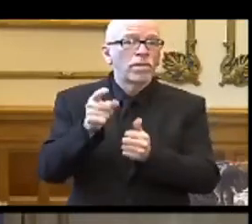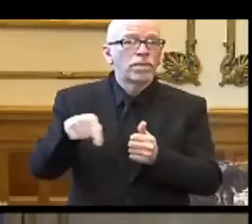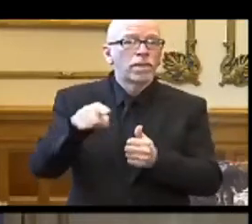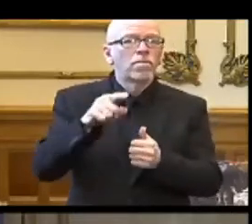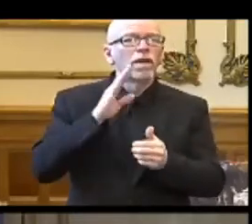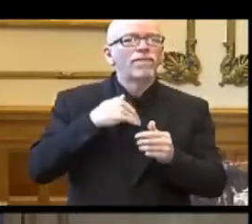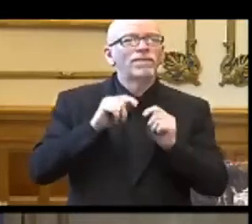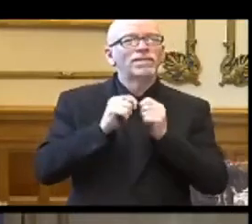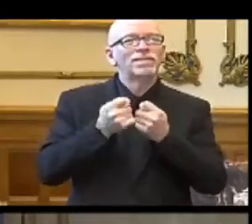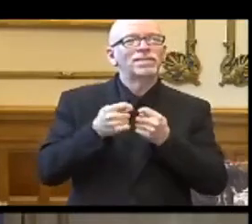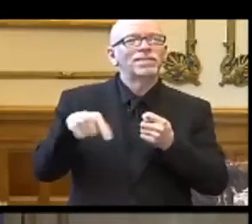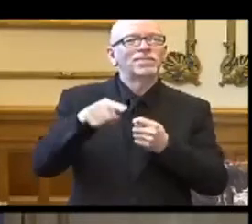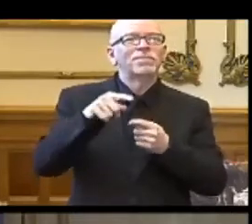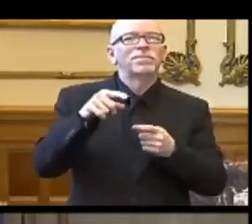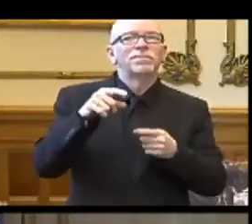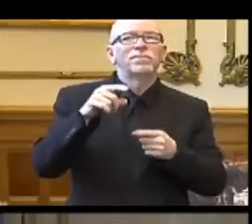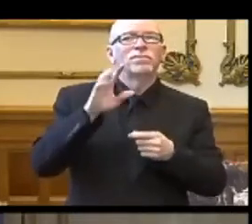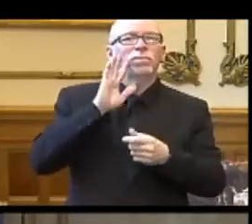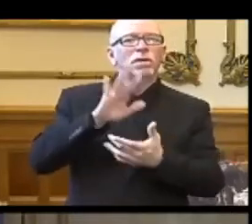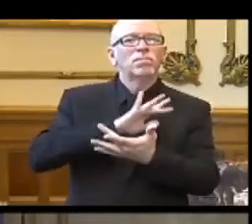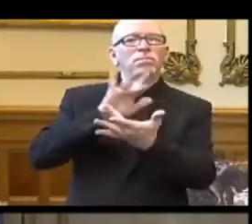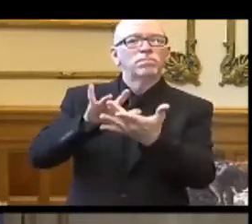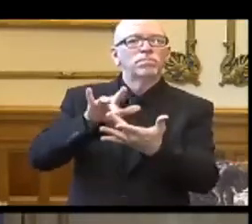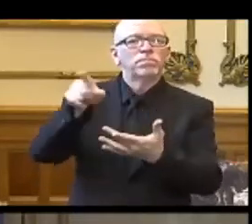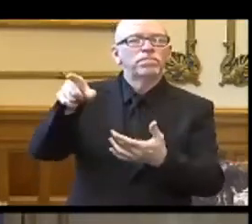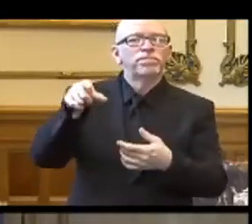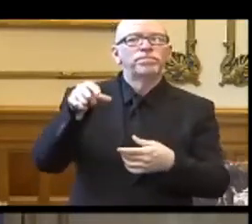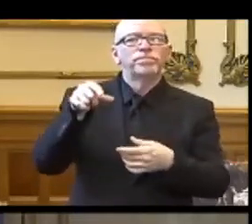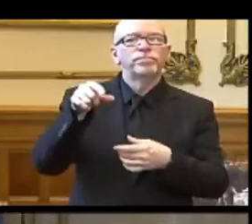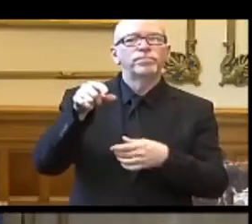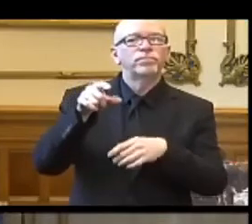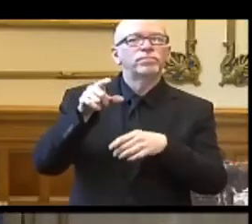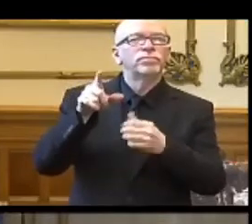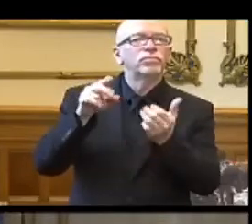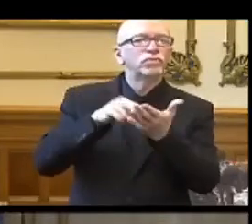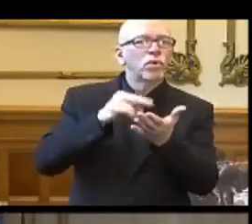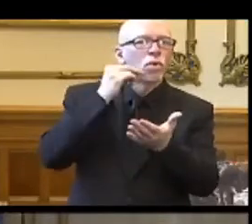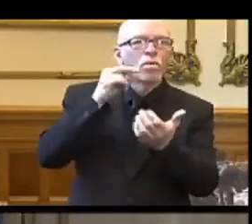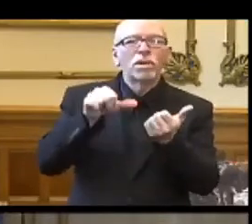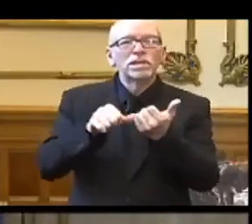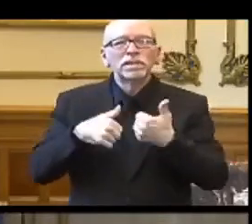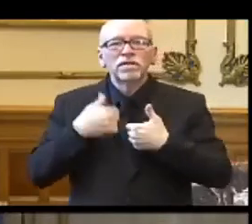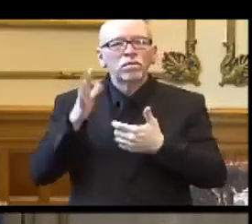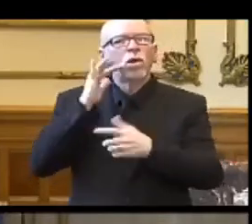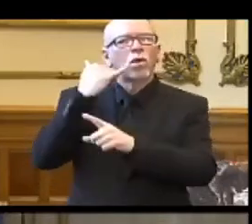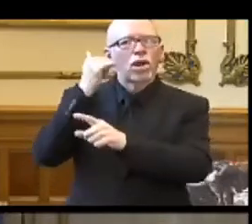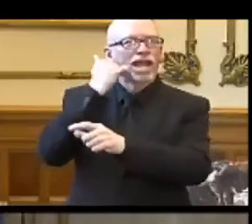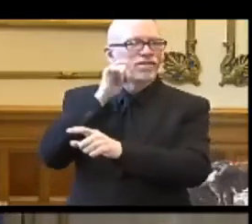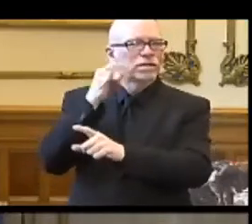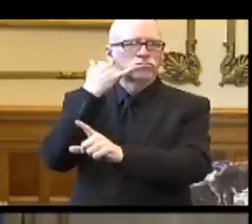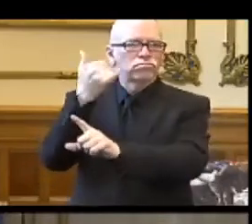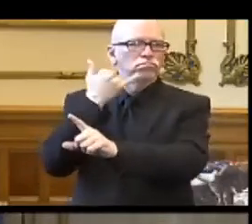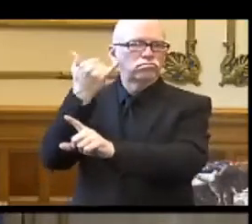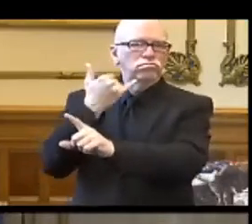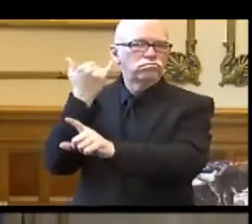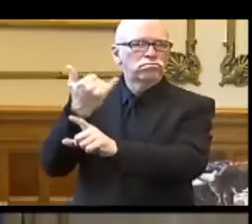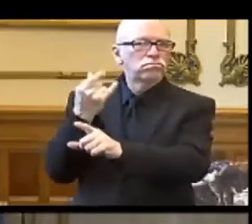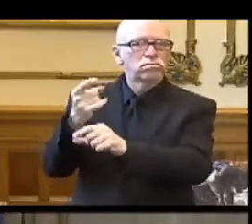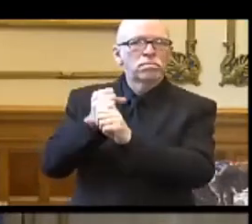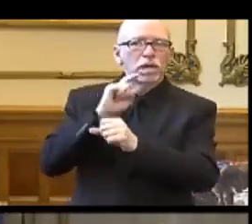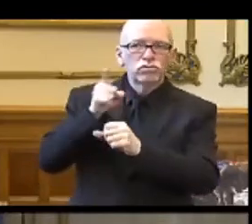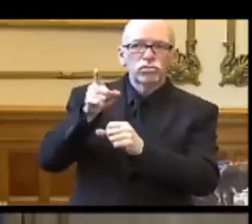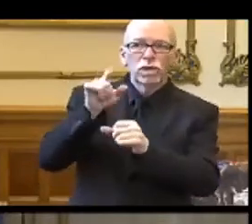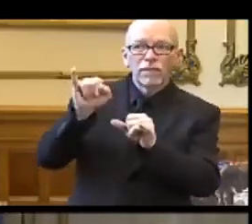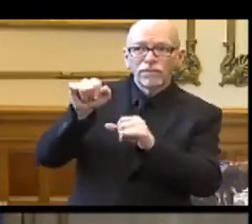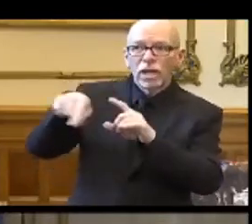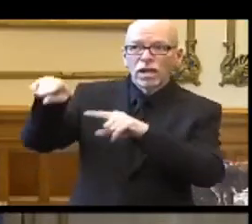have a team through Probari that actually calls the long-term care facility on a daily basis and follows up with how the individuals who are infected